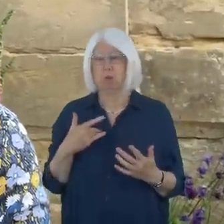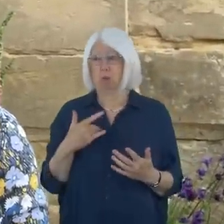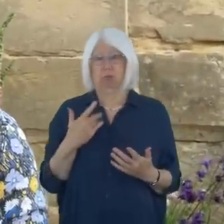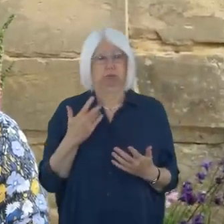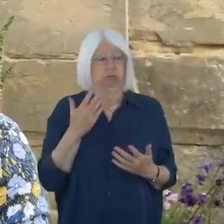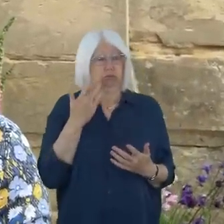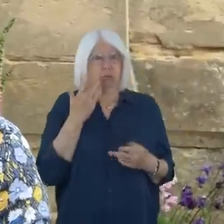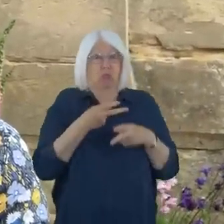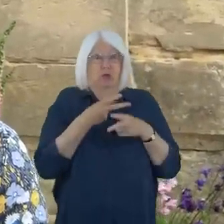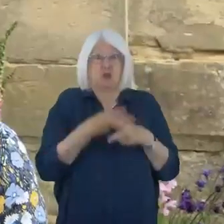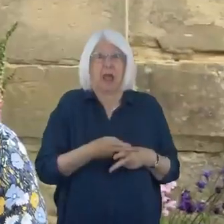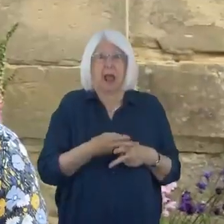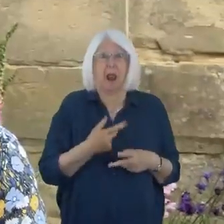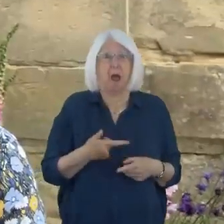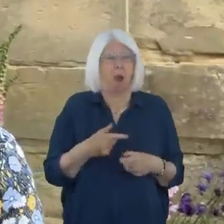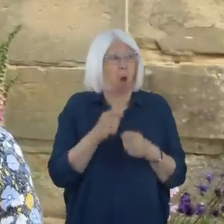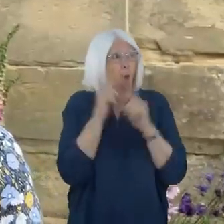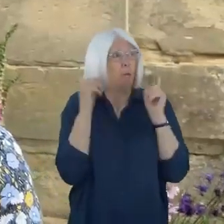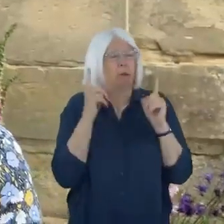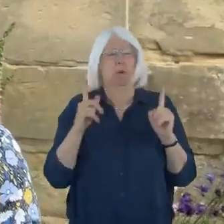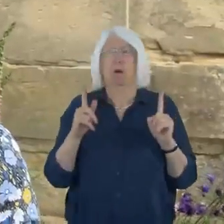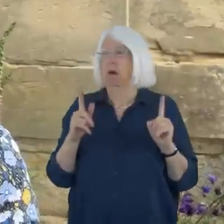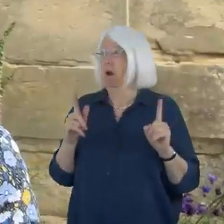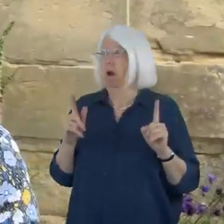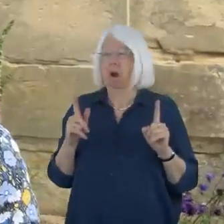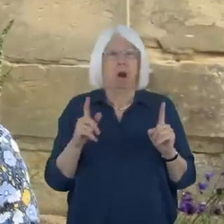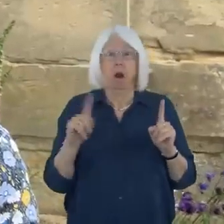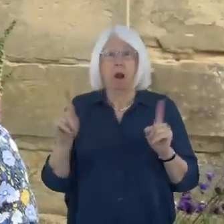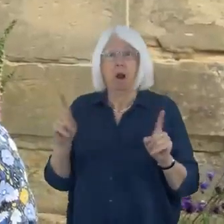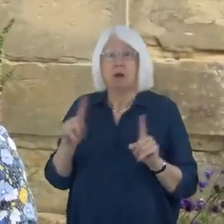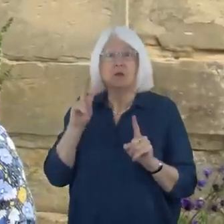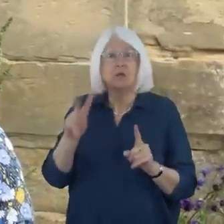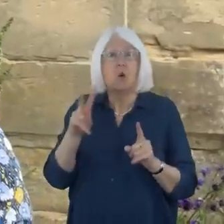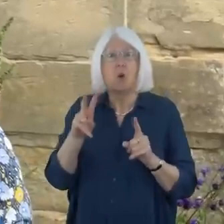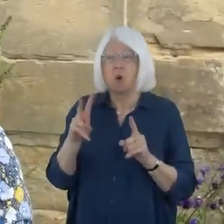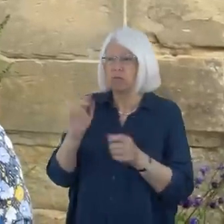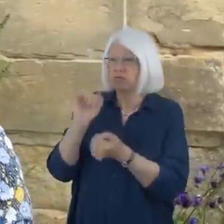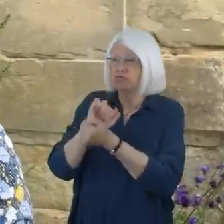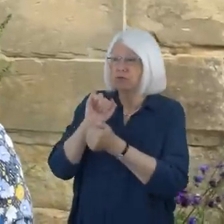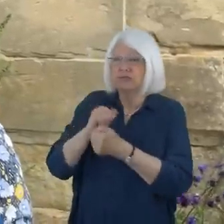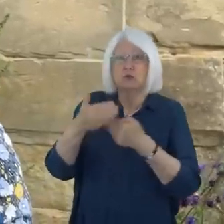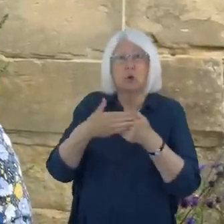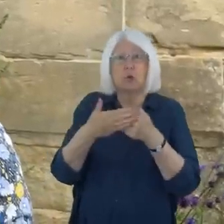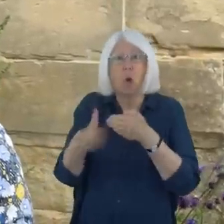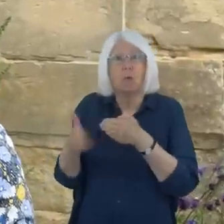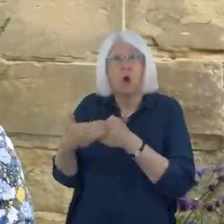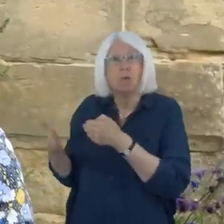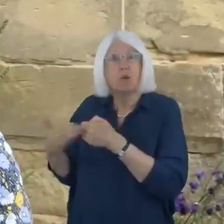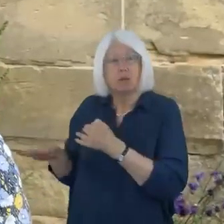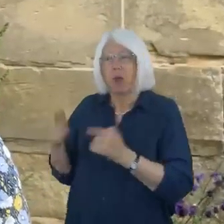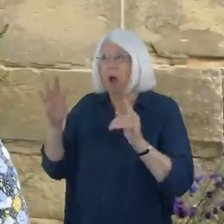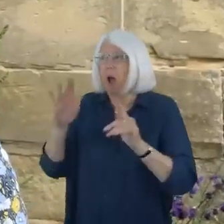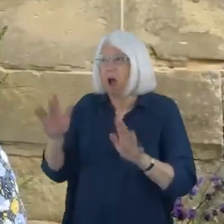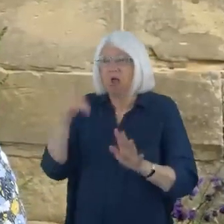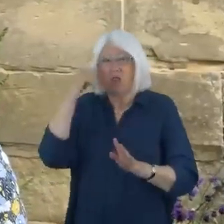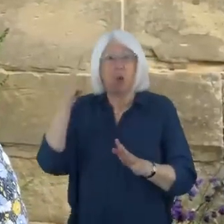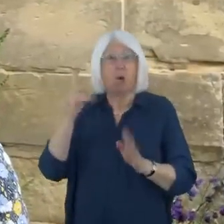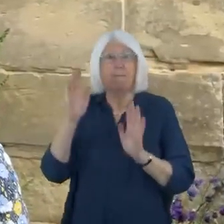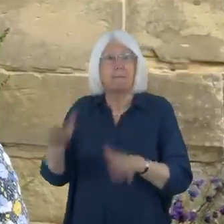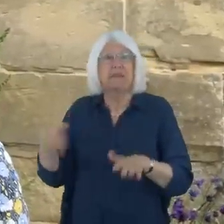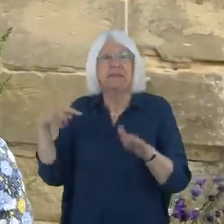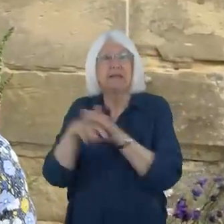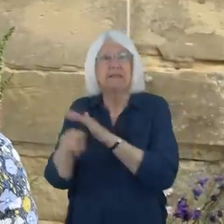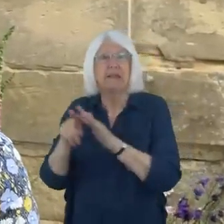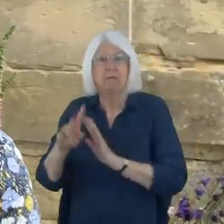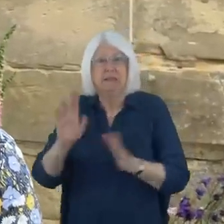up and saw the prison doors wide open, he drew his sword and was about to kill himself, since he supposed the prisoners had